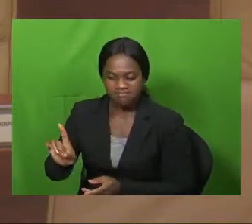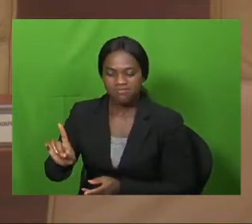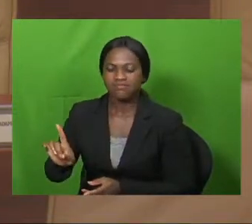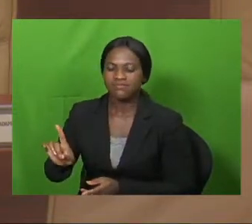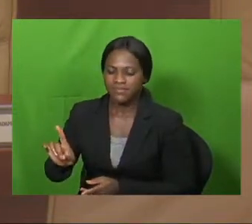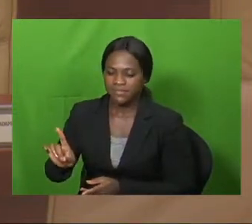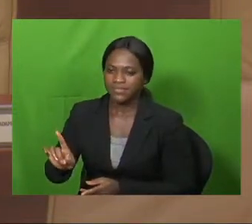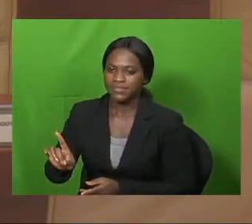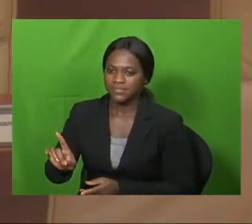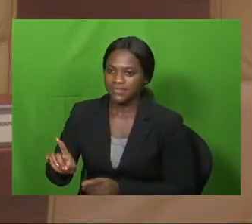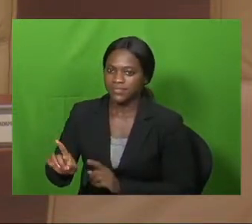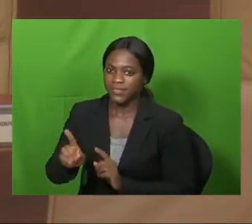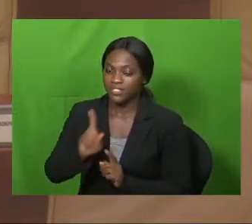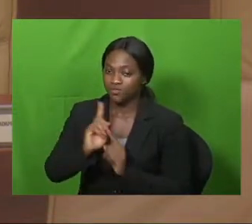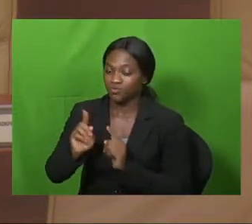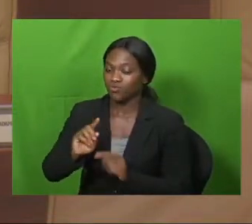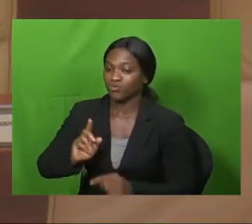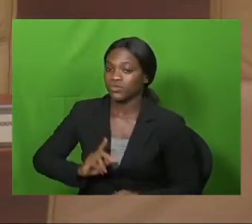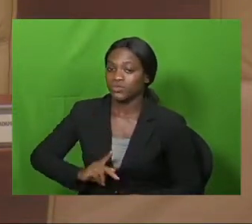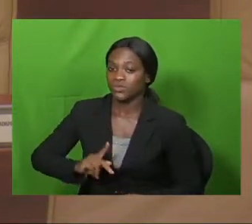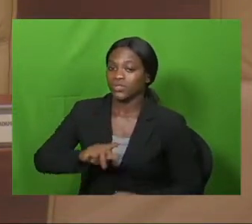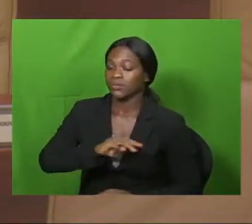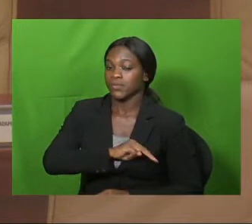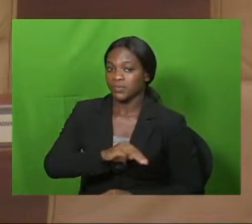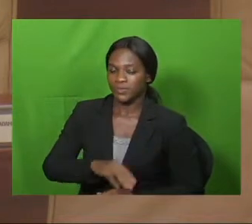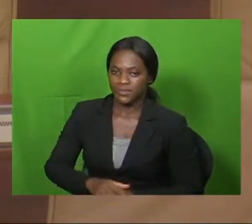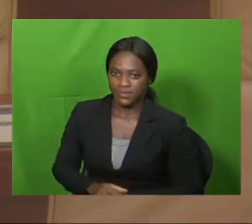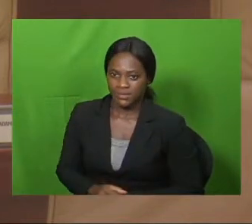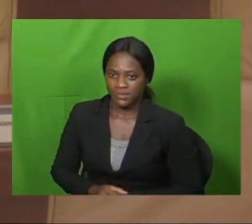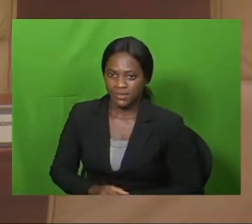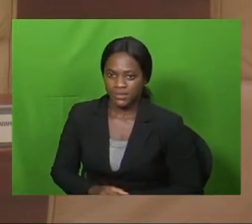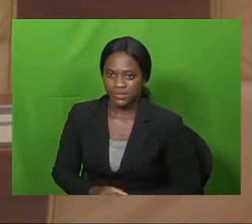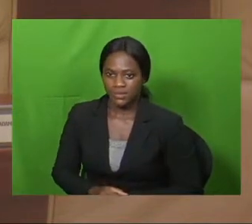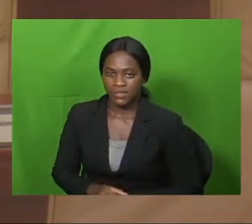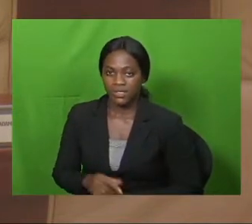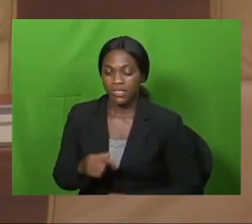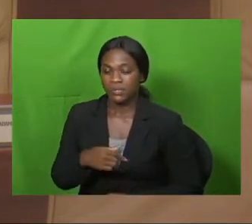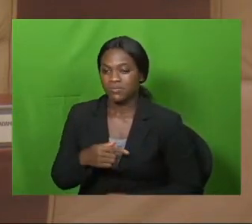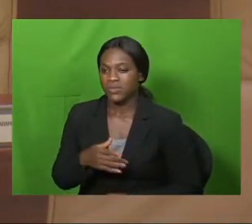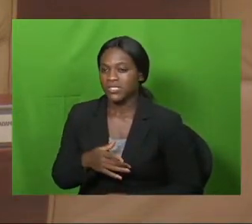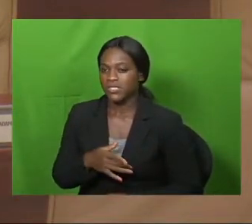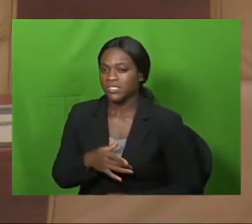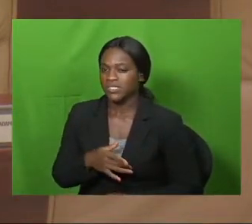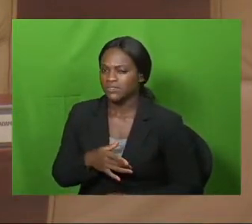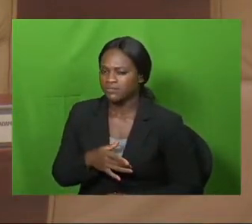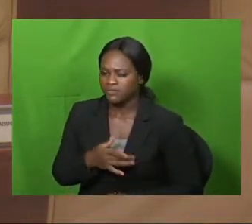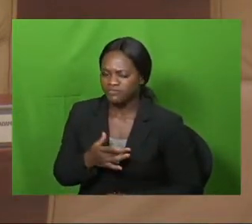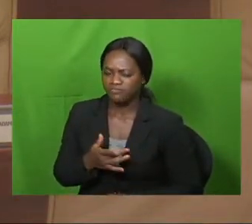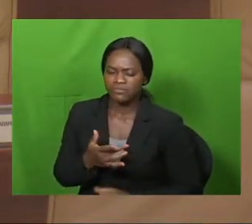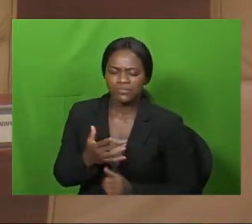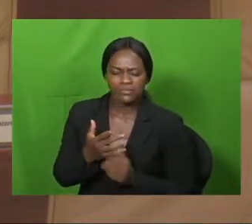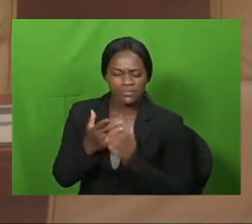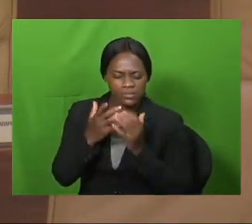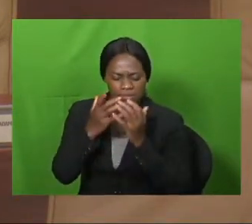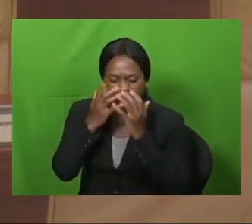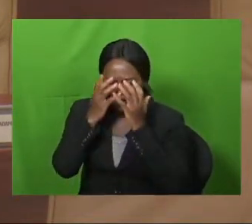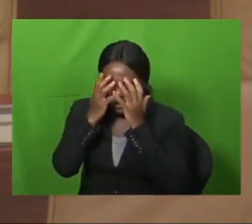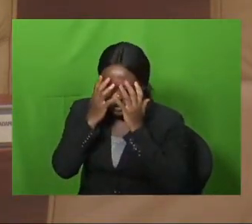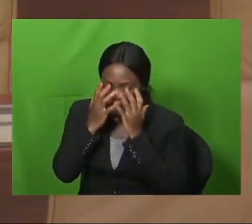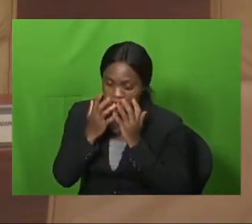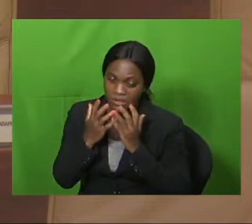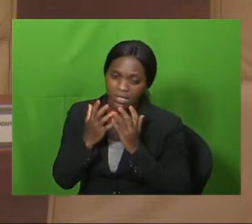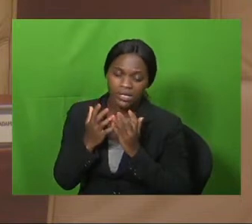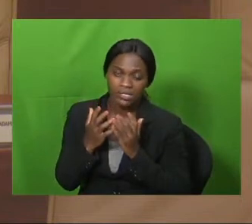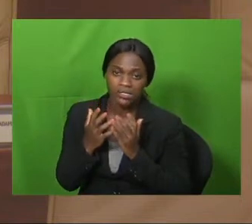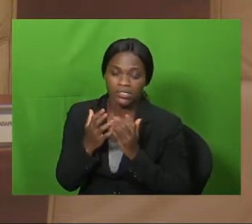house from that table. Because, Mr. Speaker, I feel very, very, very, very sad that